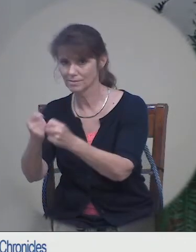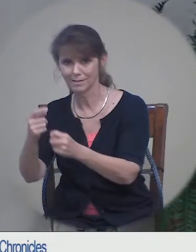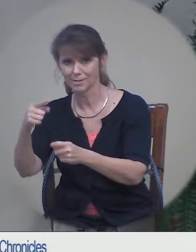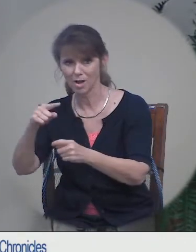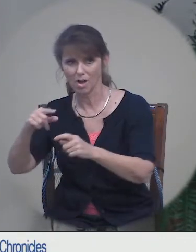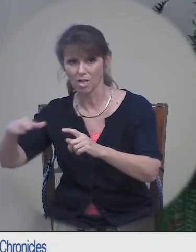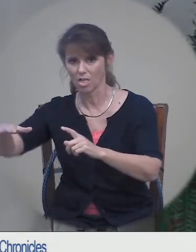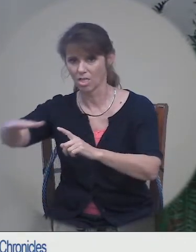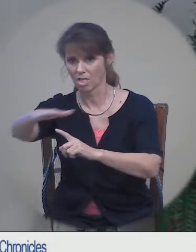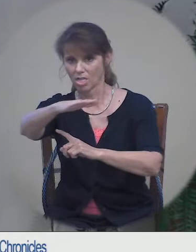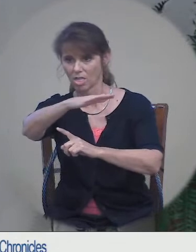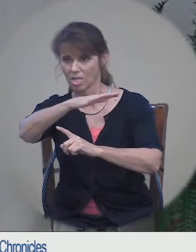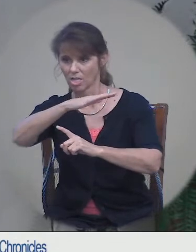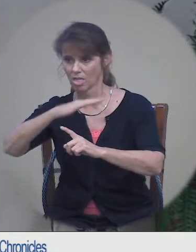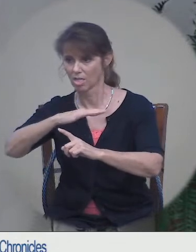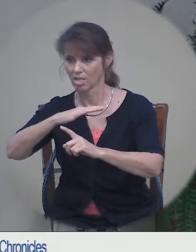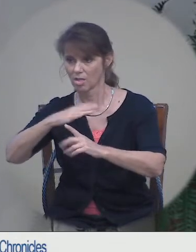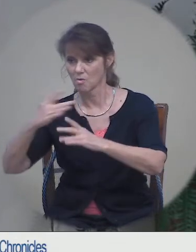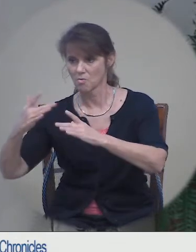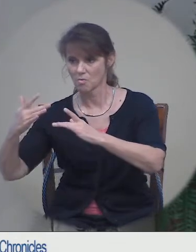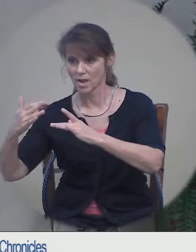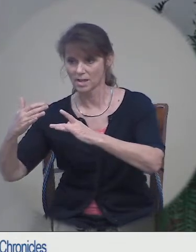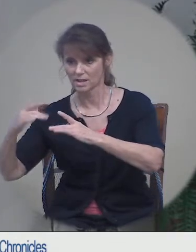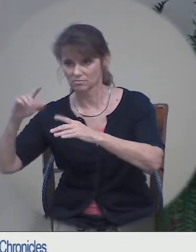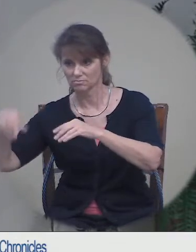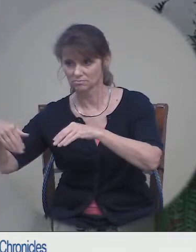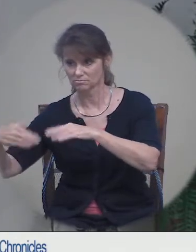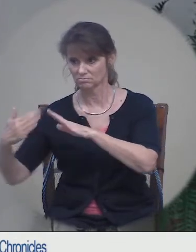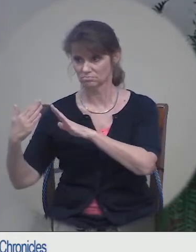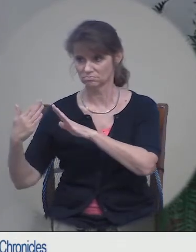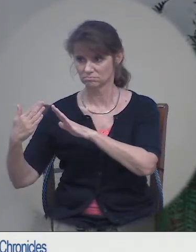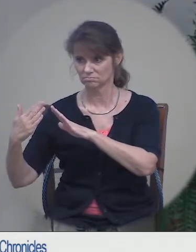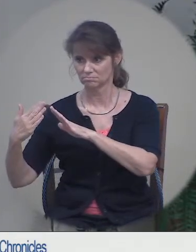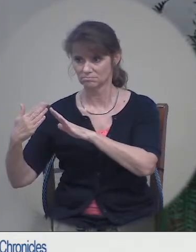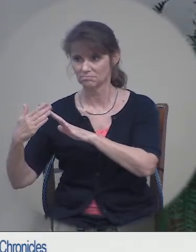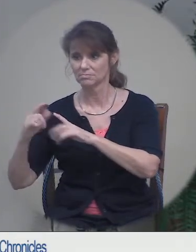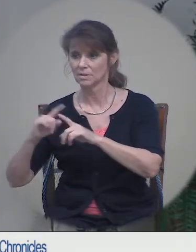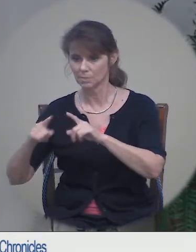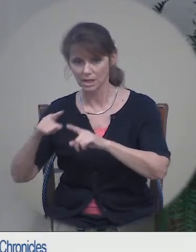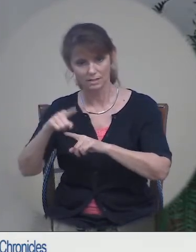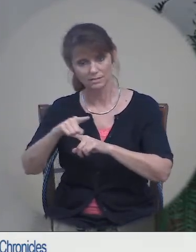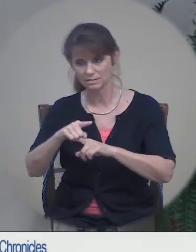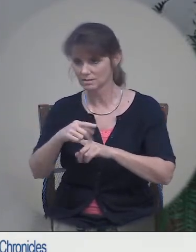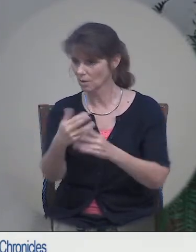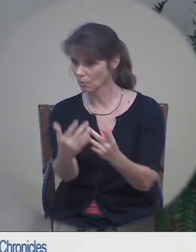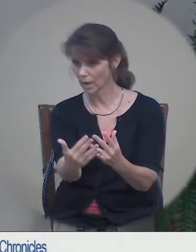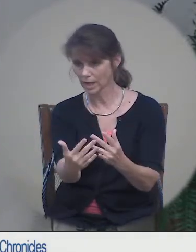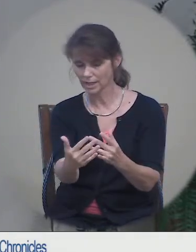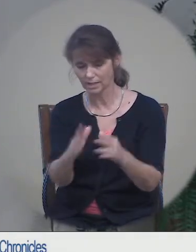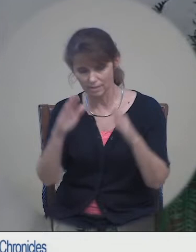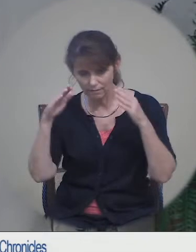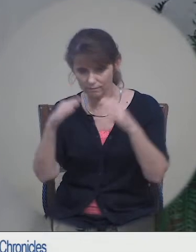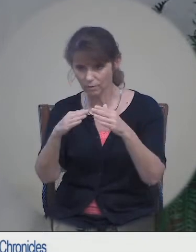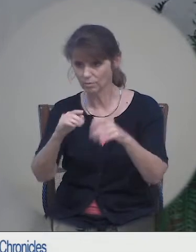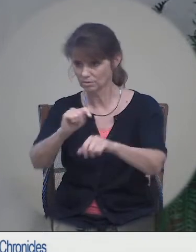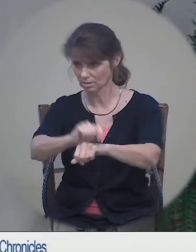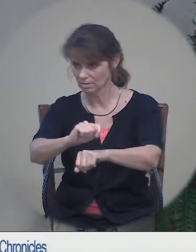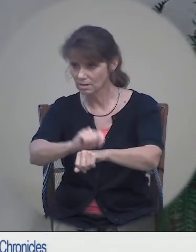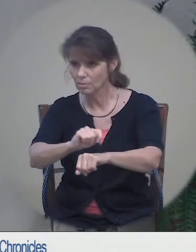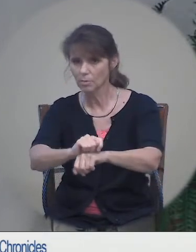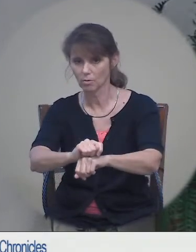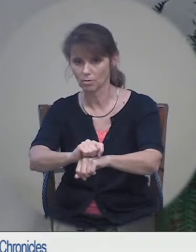around to take care of the temple, to do their various parts. To take care of the